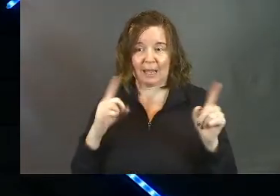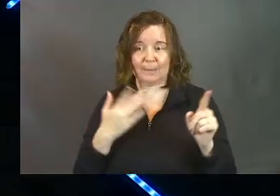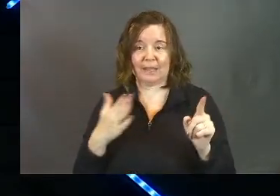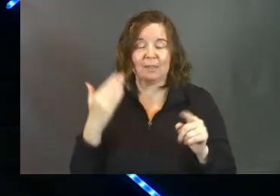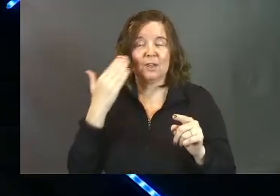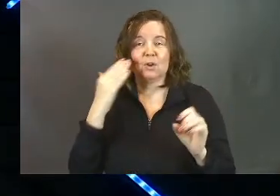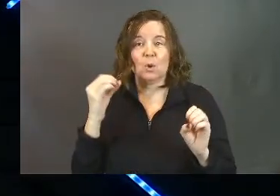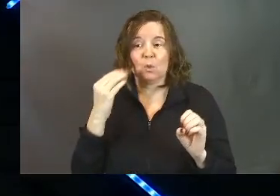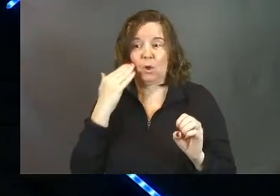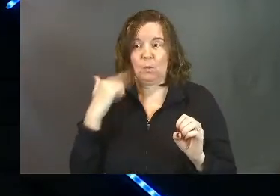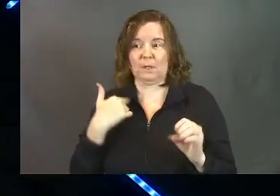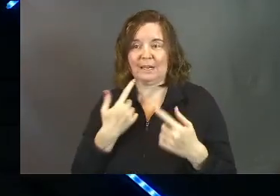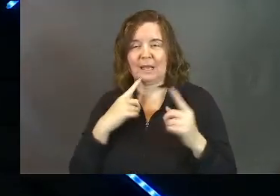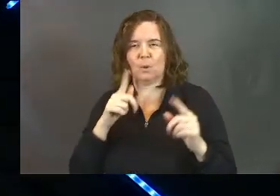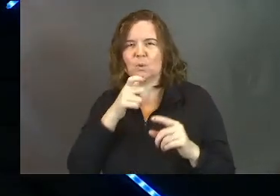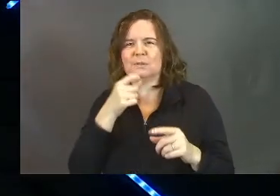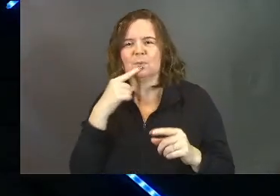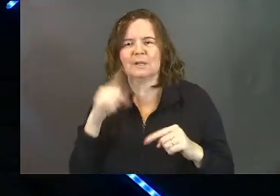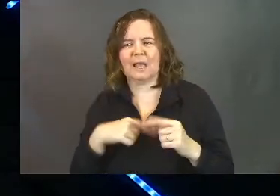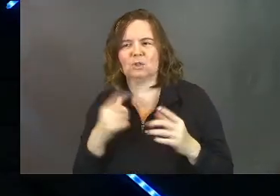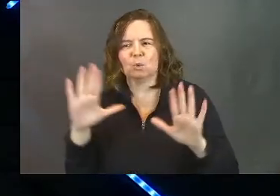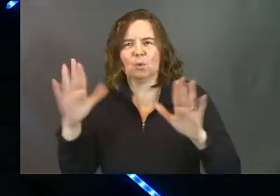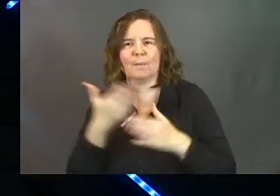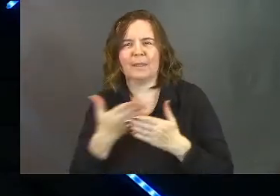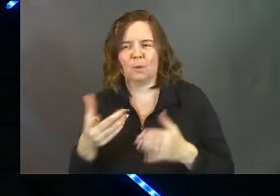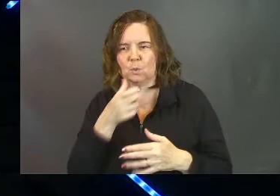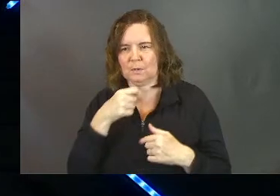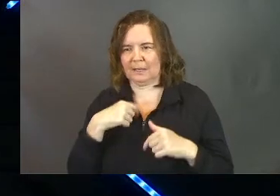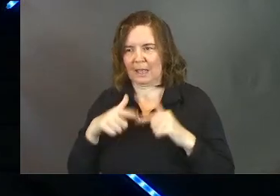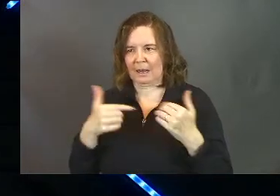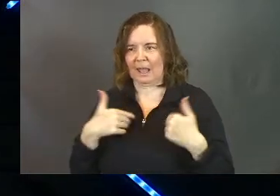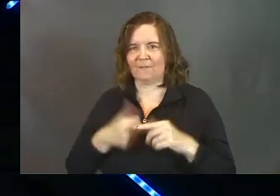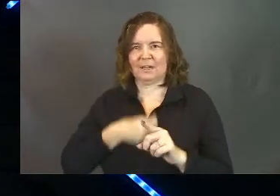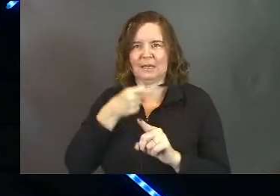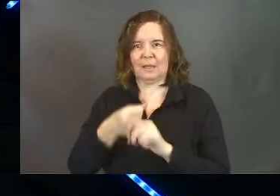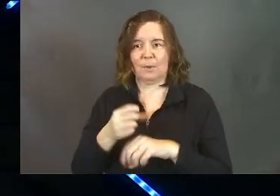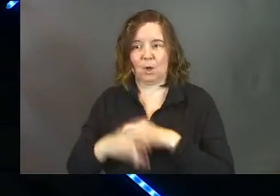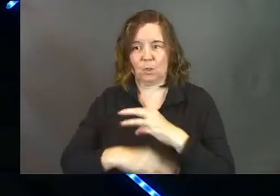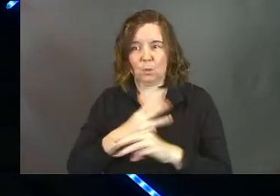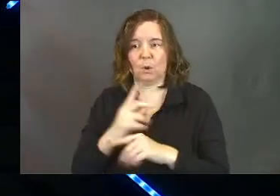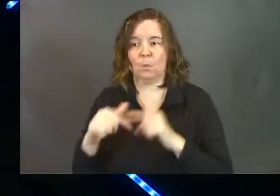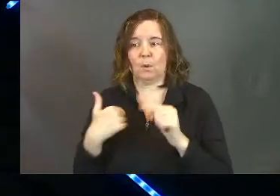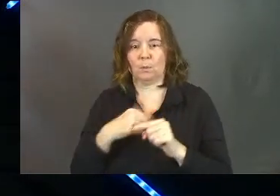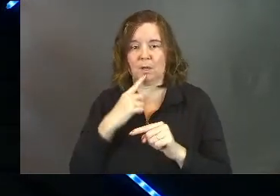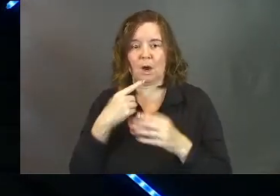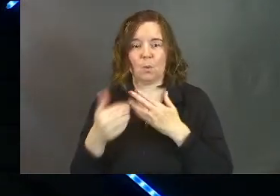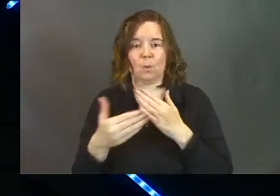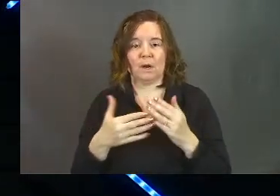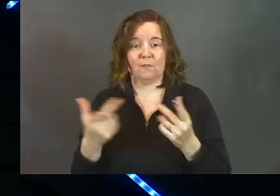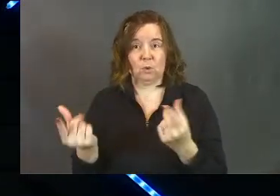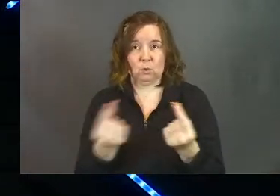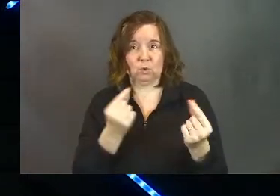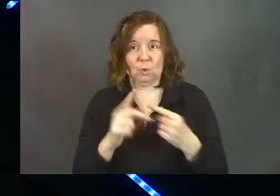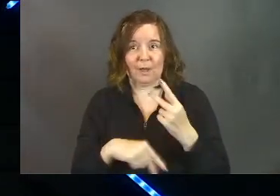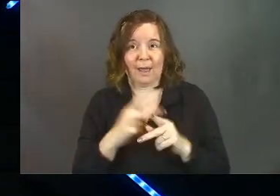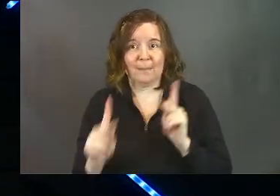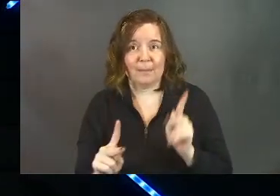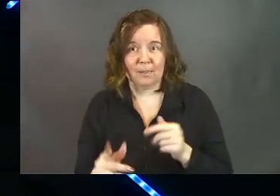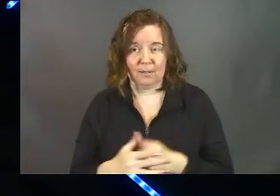that nobody thought we could accomplish. Who says we can't do incredible things? Who says we can't have an impact on this world when we are whatever you do kind of